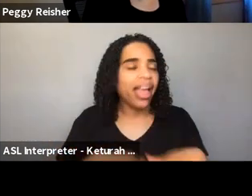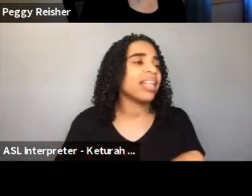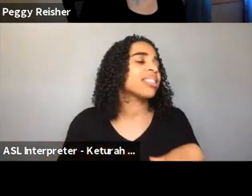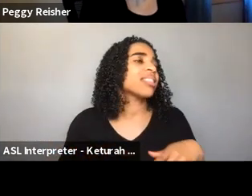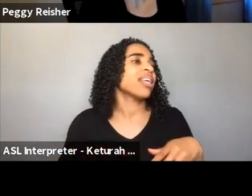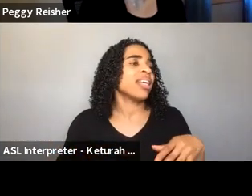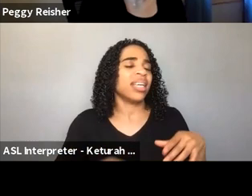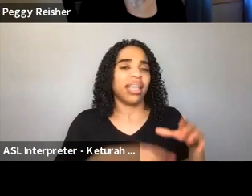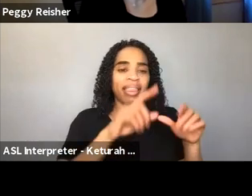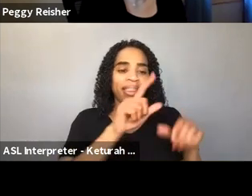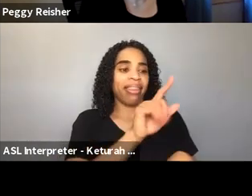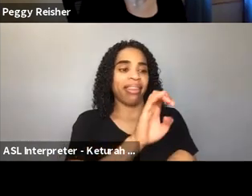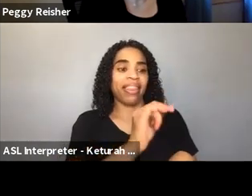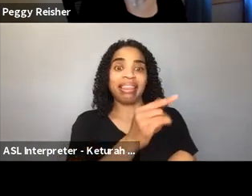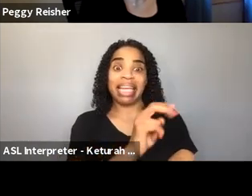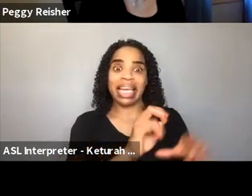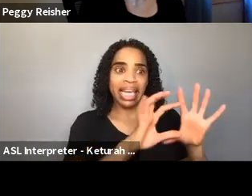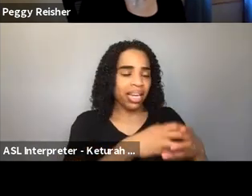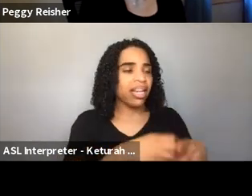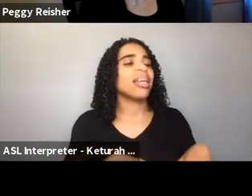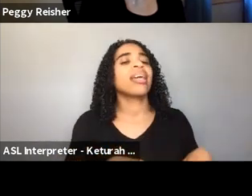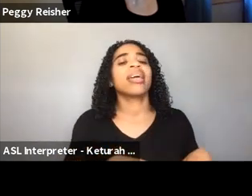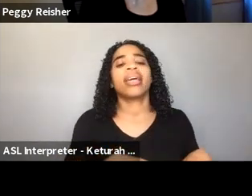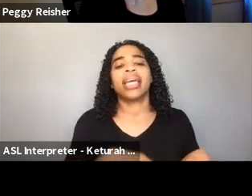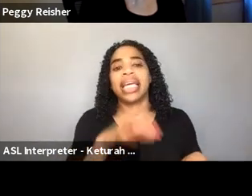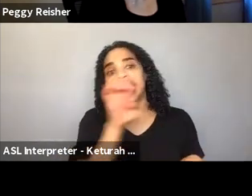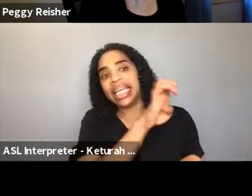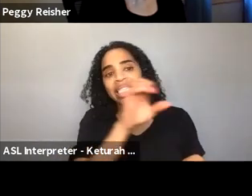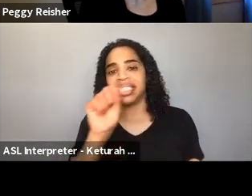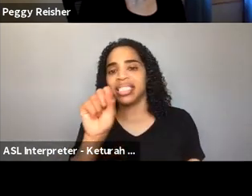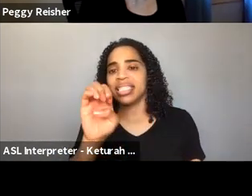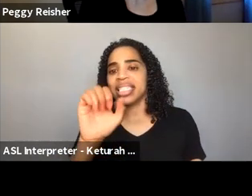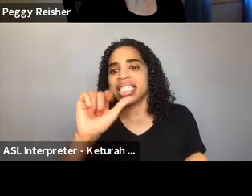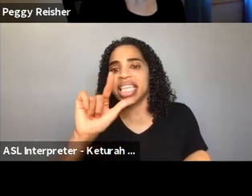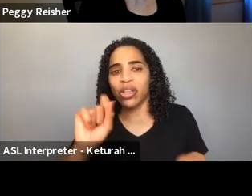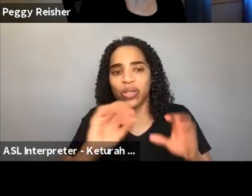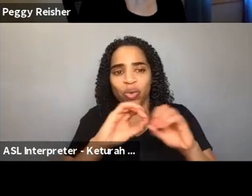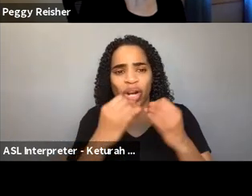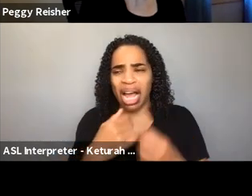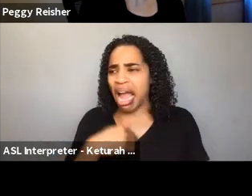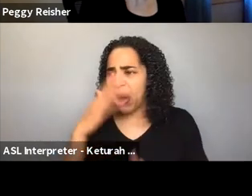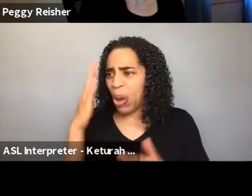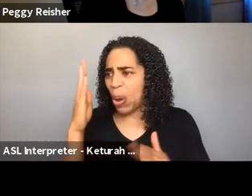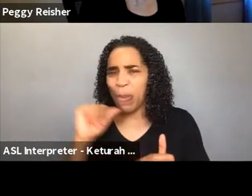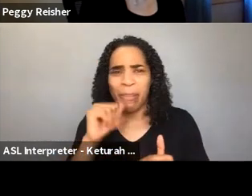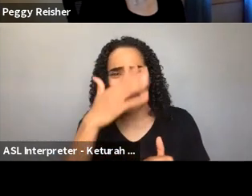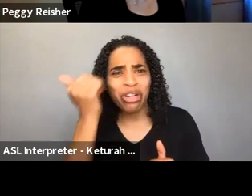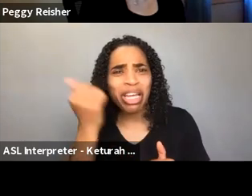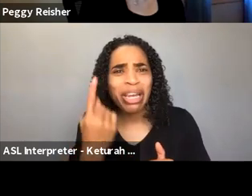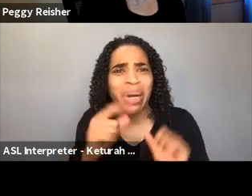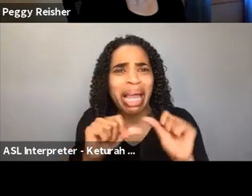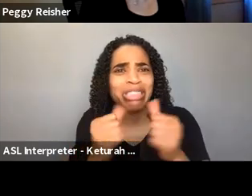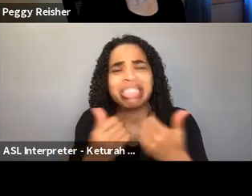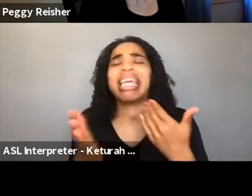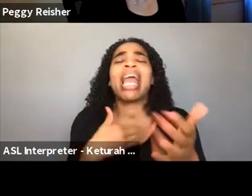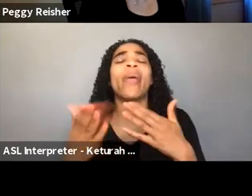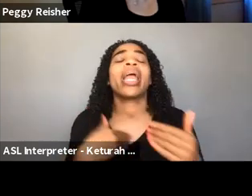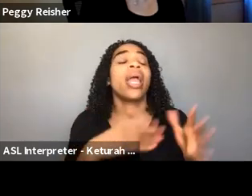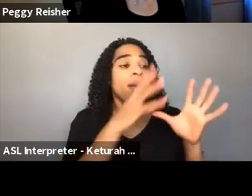League and Easter Seals. I hope I didn't leave anybody out. But in any